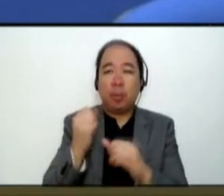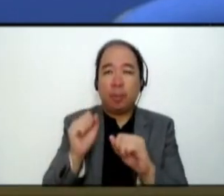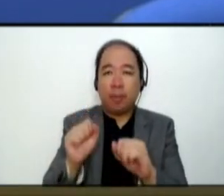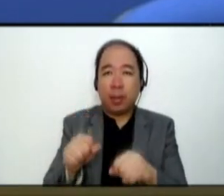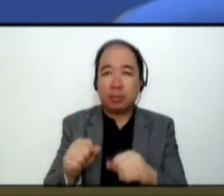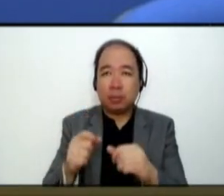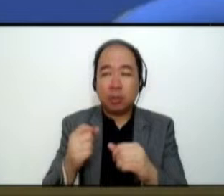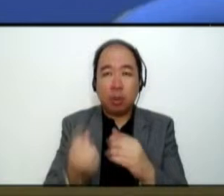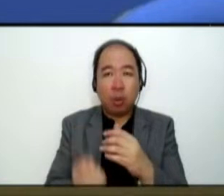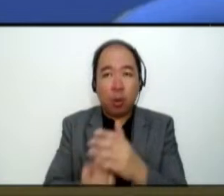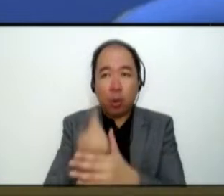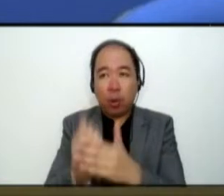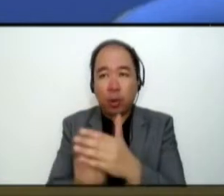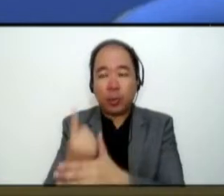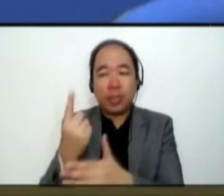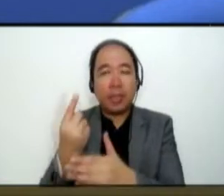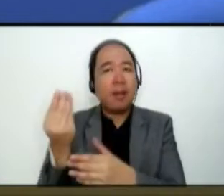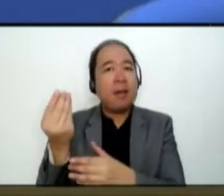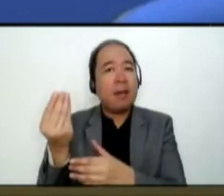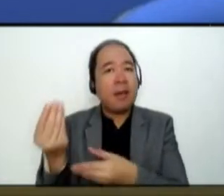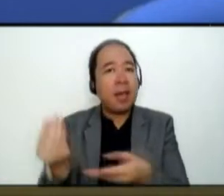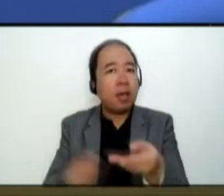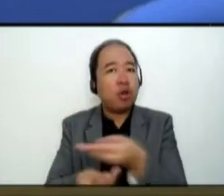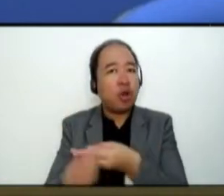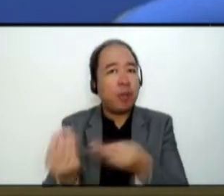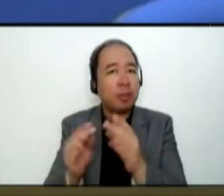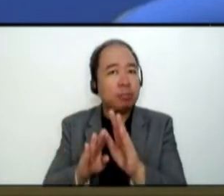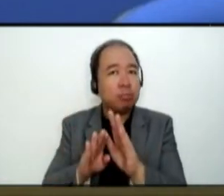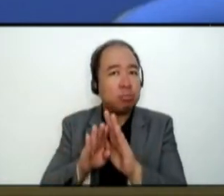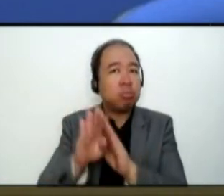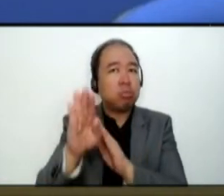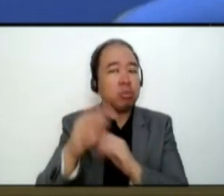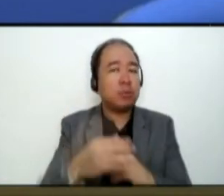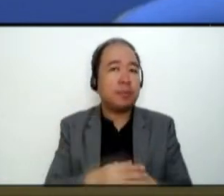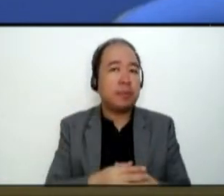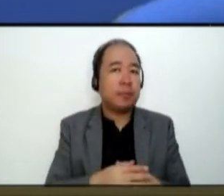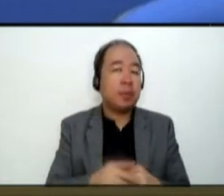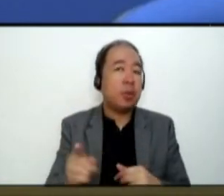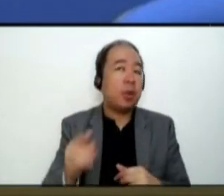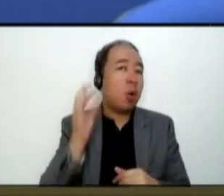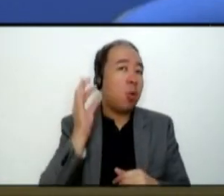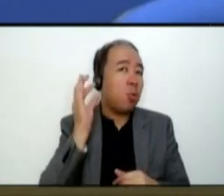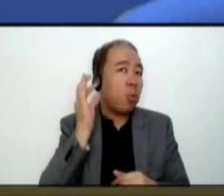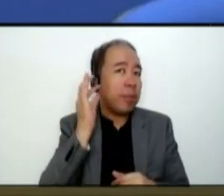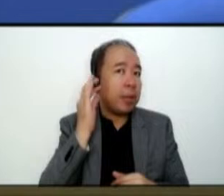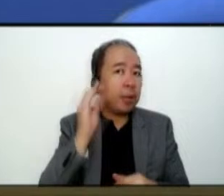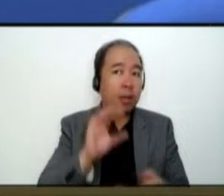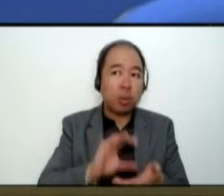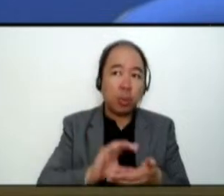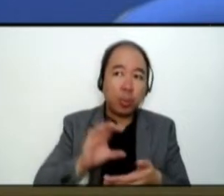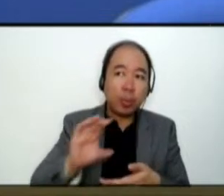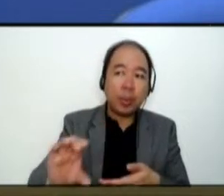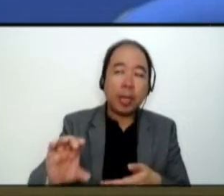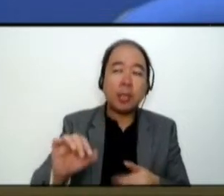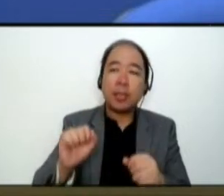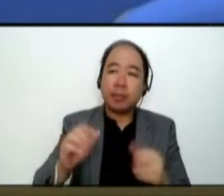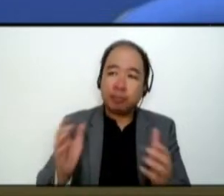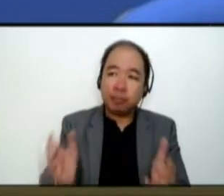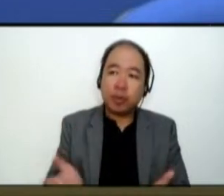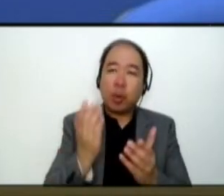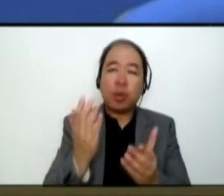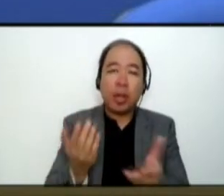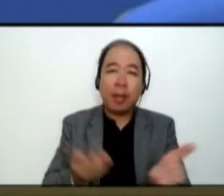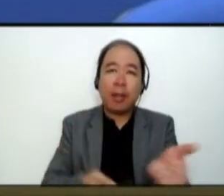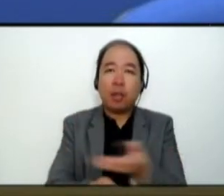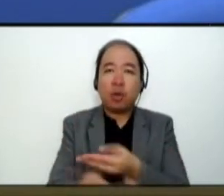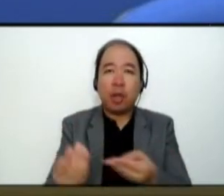By ensuring fair wage and expanding opportunities for women, we can foster economic progress and prepare